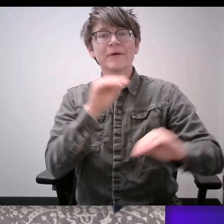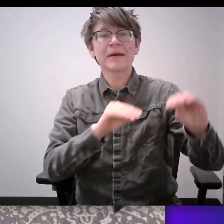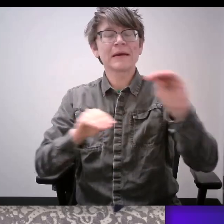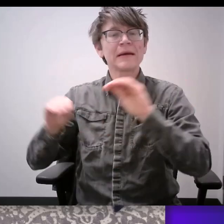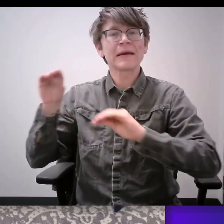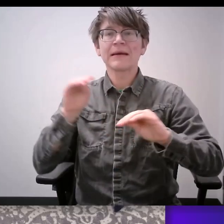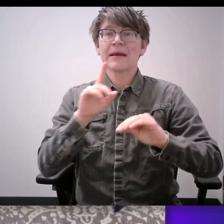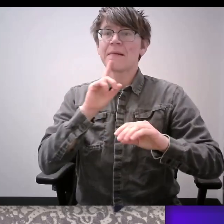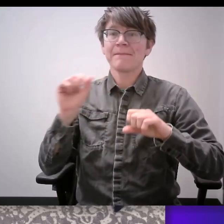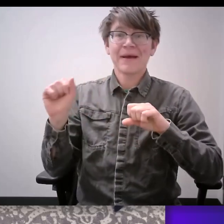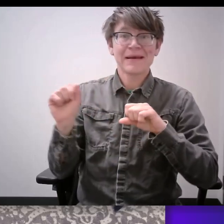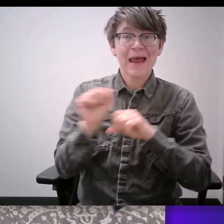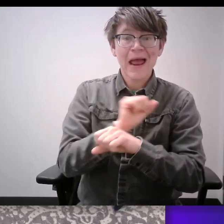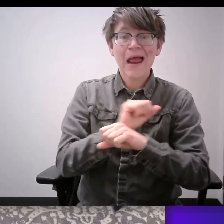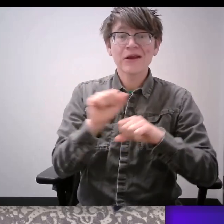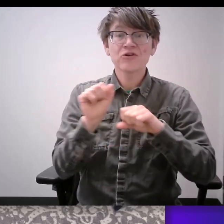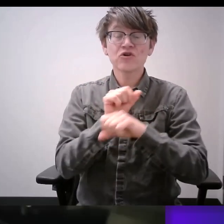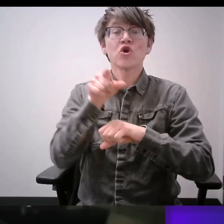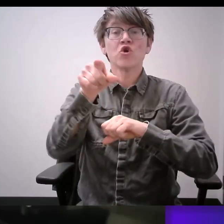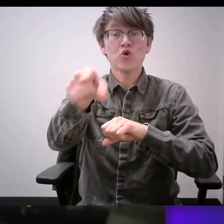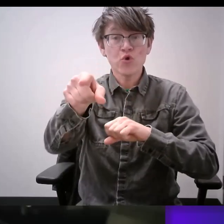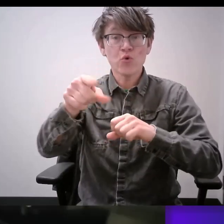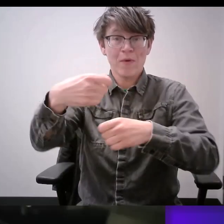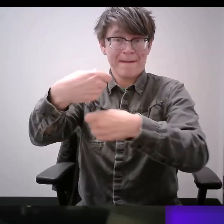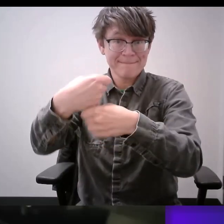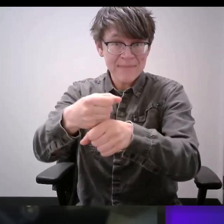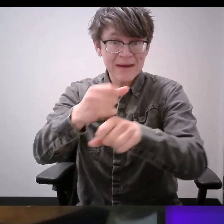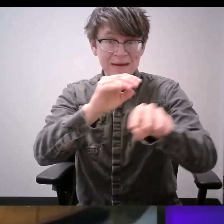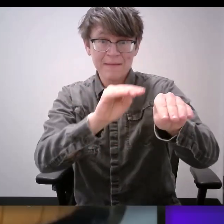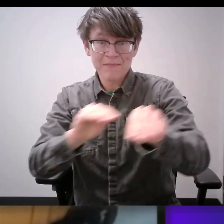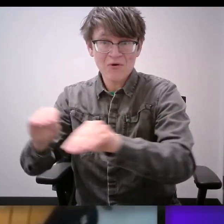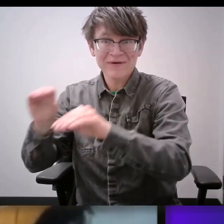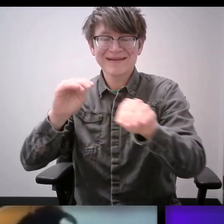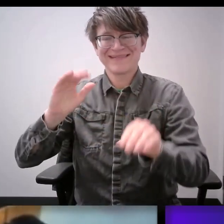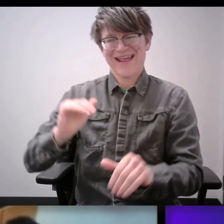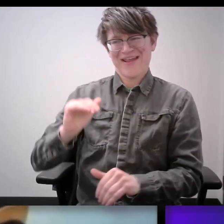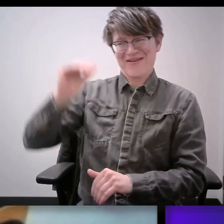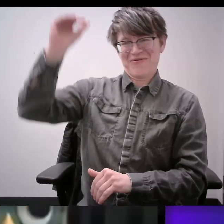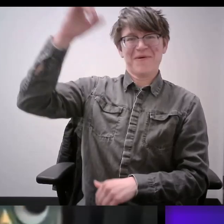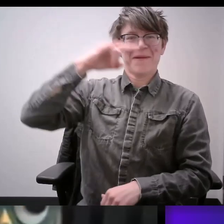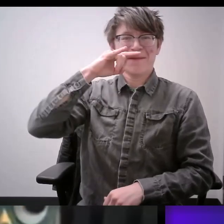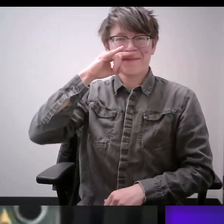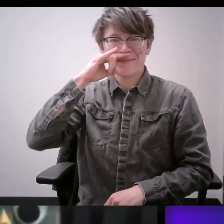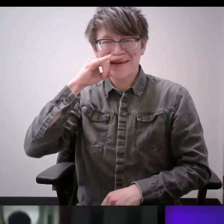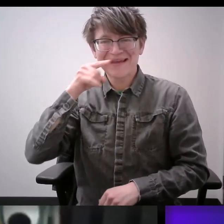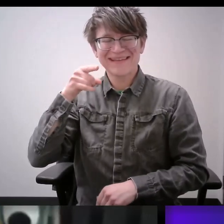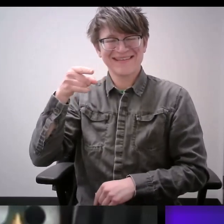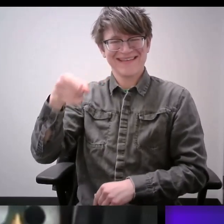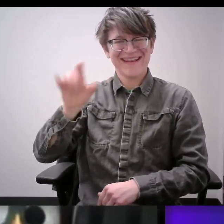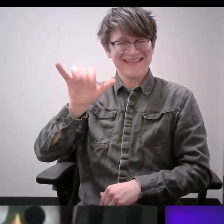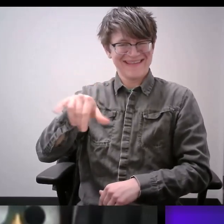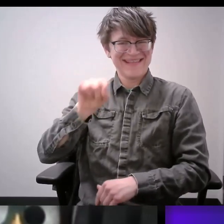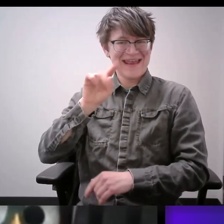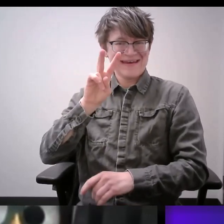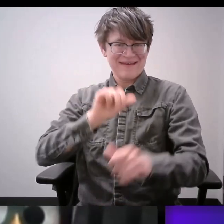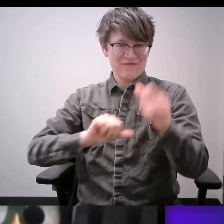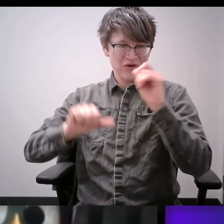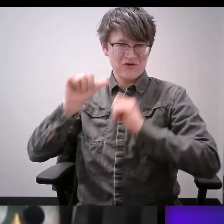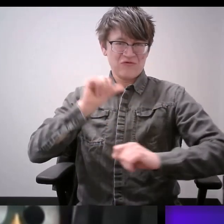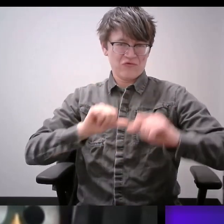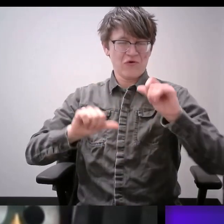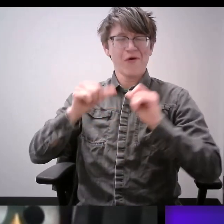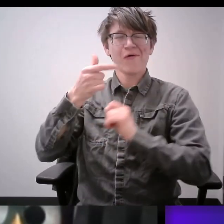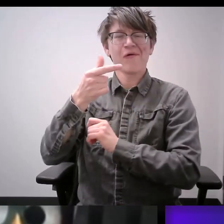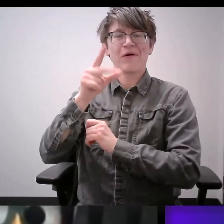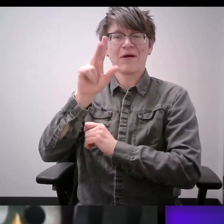in reality, you're actually creating that motion. The stop motion that I grew up with as a kid was Gumby. Classic stuff. That falls into the world of